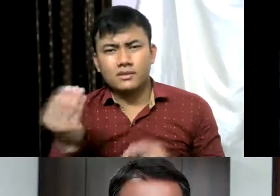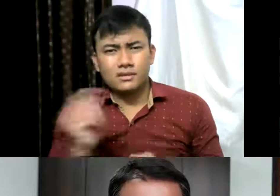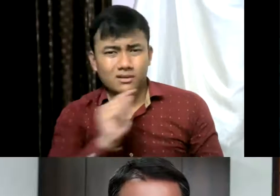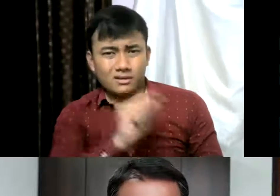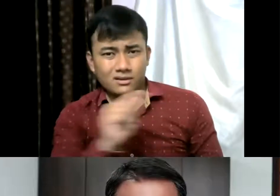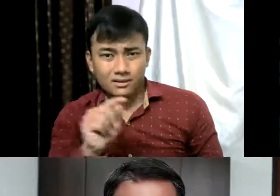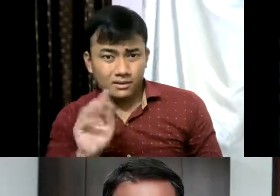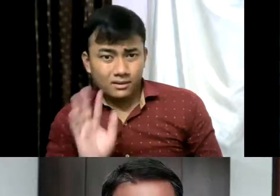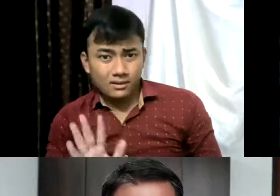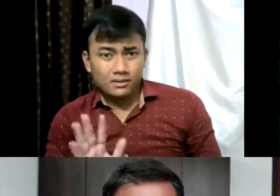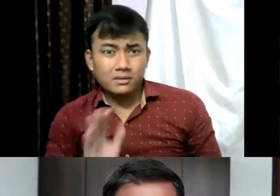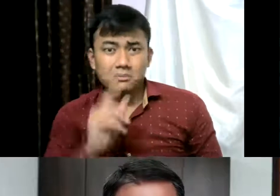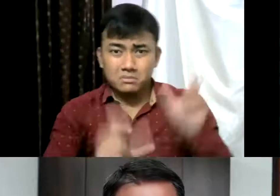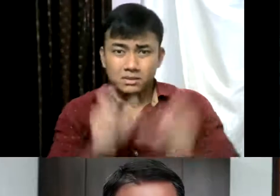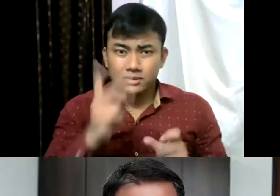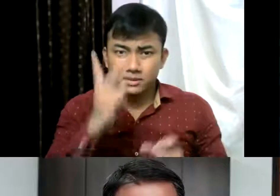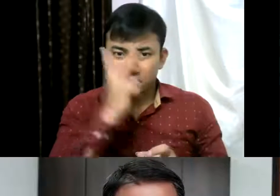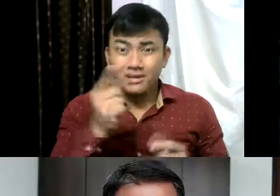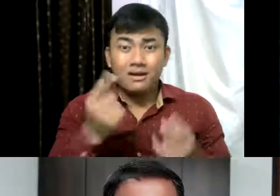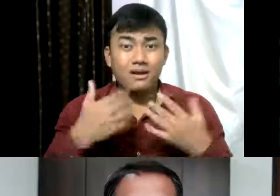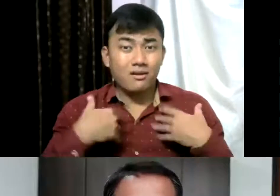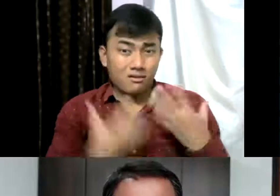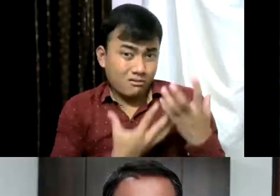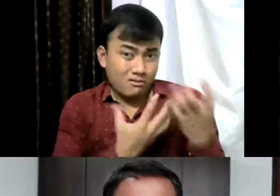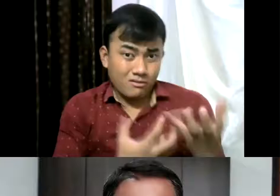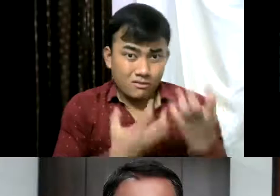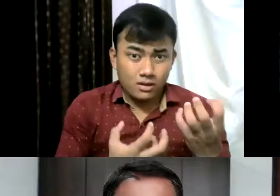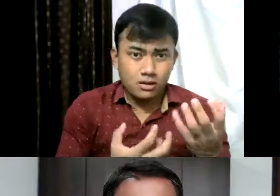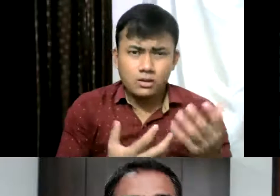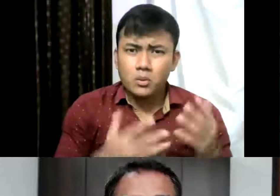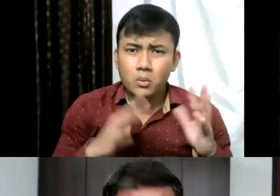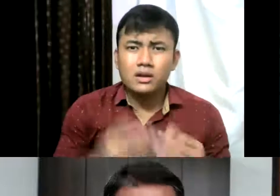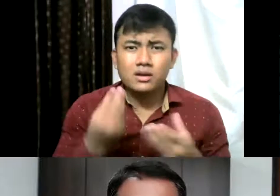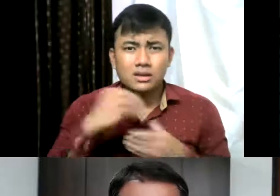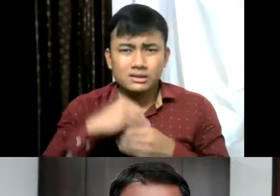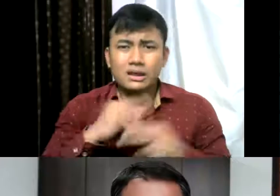through which people find certain bodies desired are socially institutionalized.